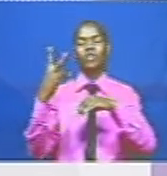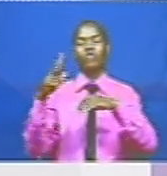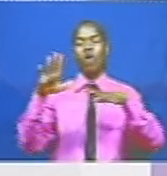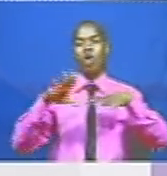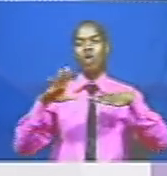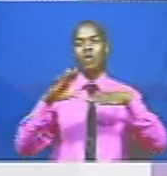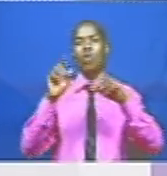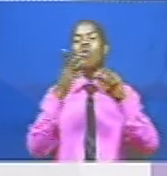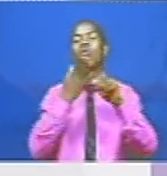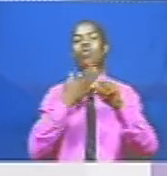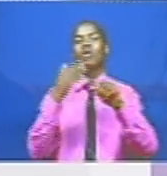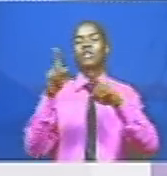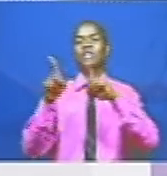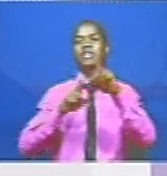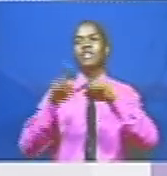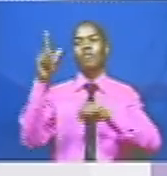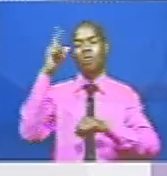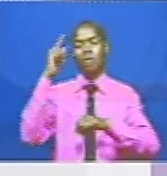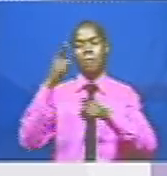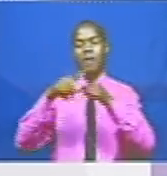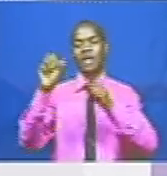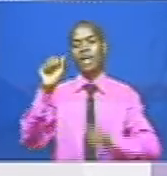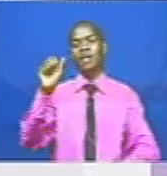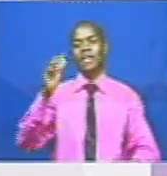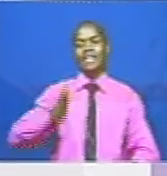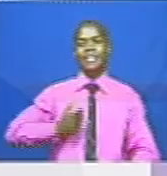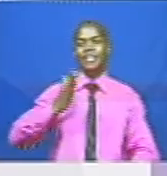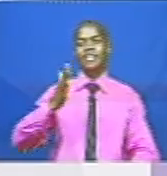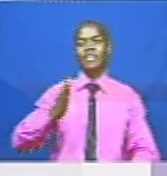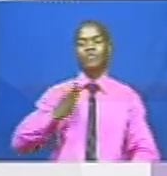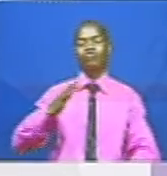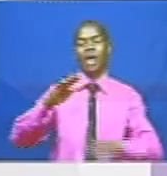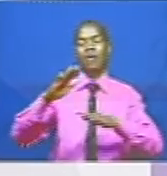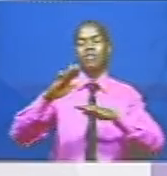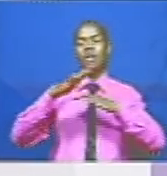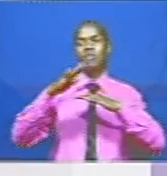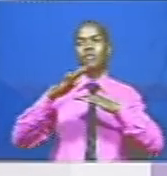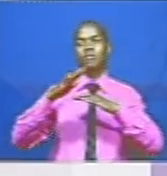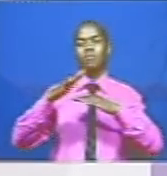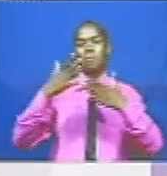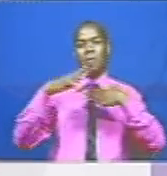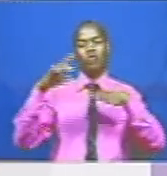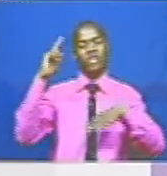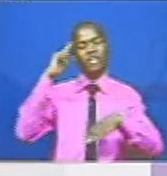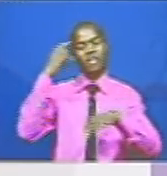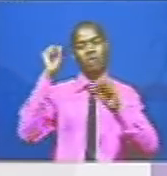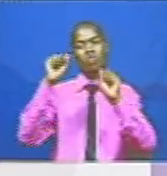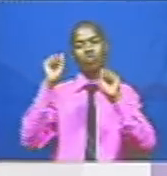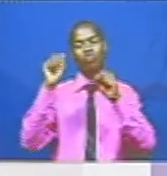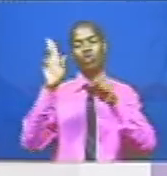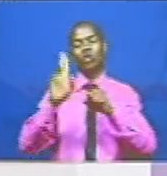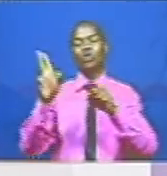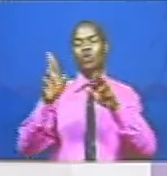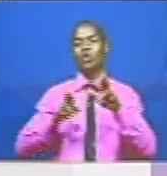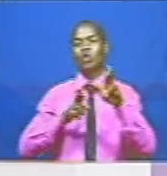but the SGR is fully booked. Now you realize, people start thinking, should I go by road and take 10